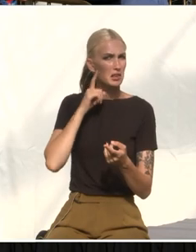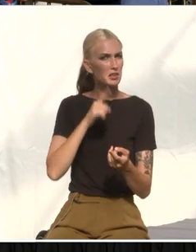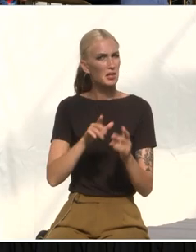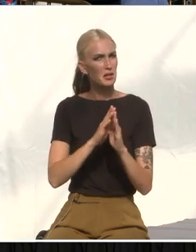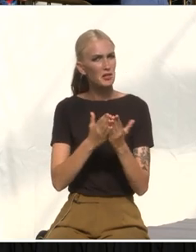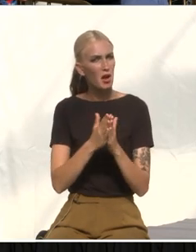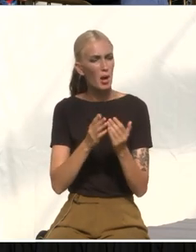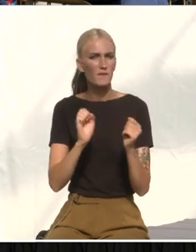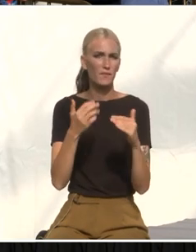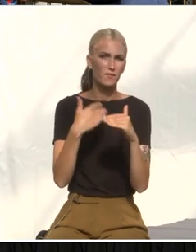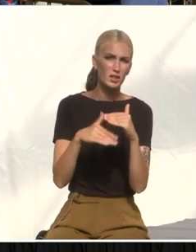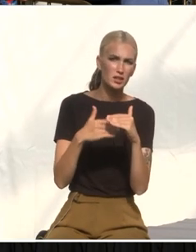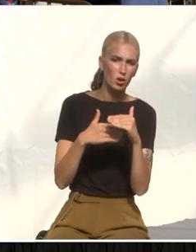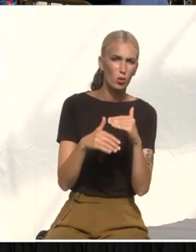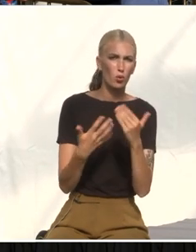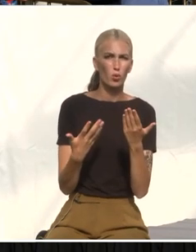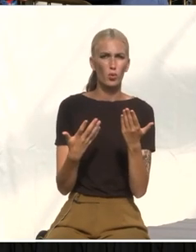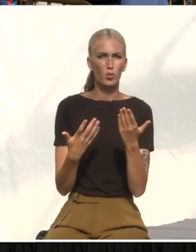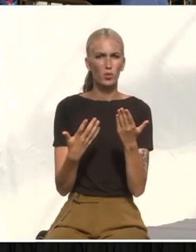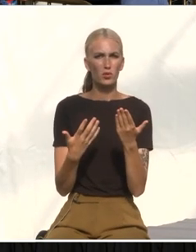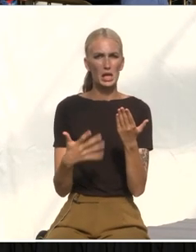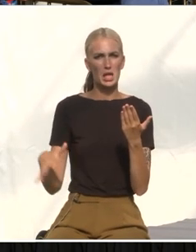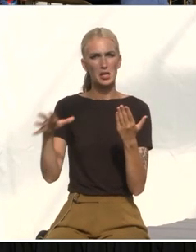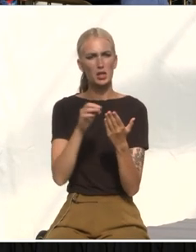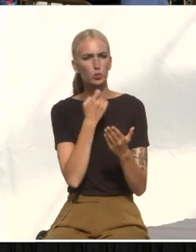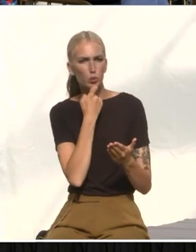or videos that we everyone have to watch?